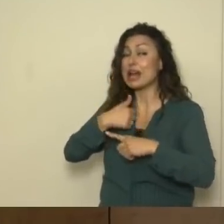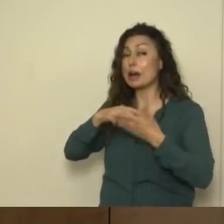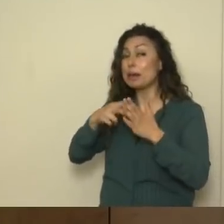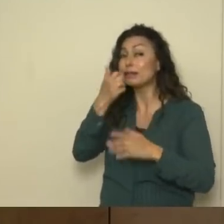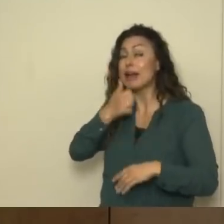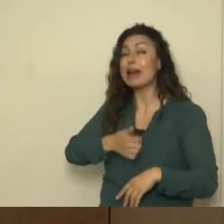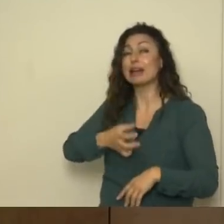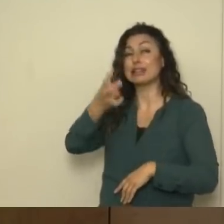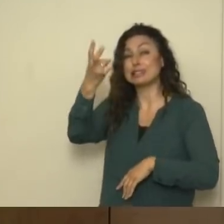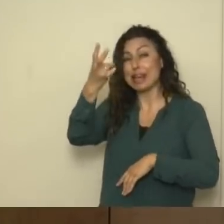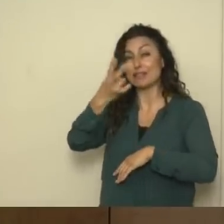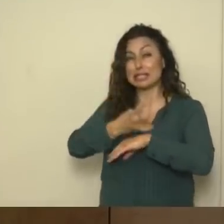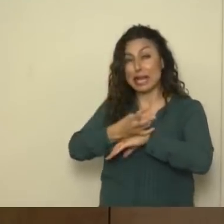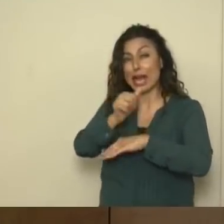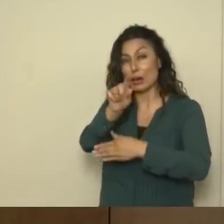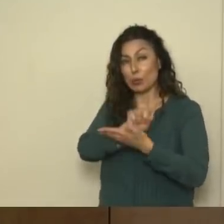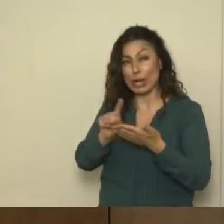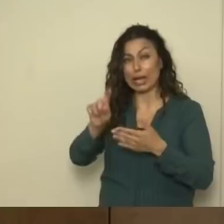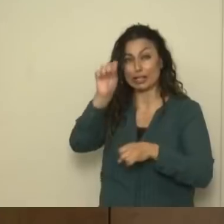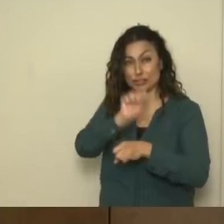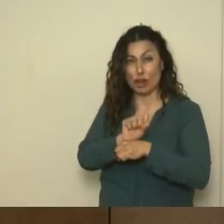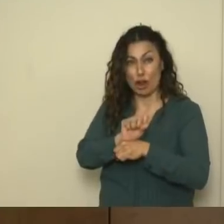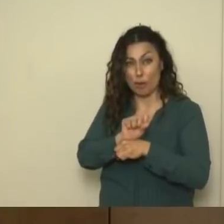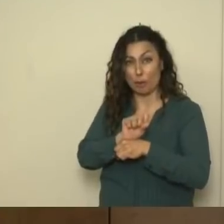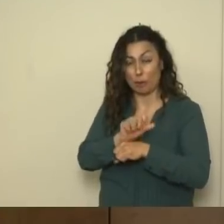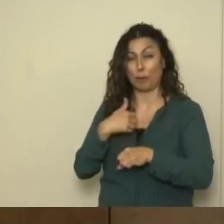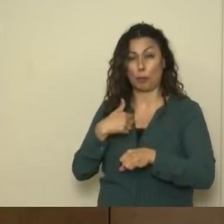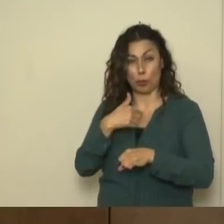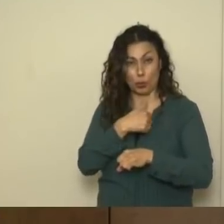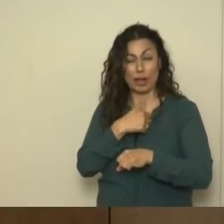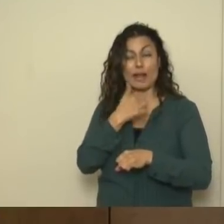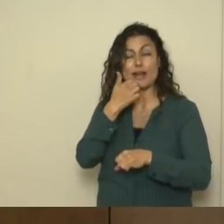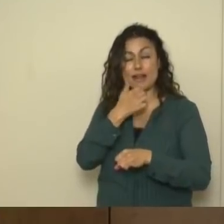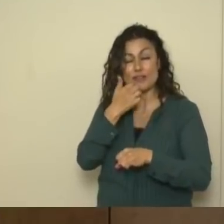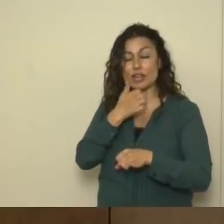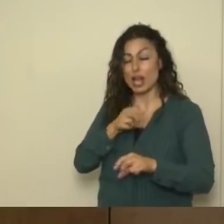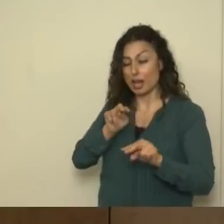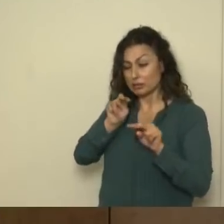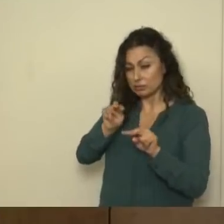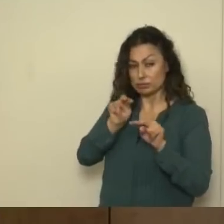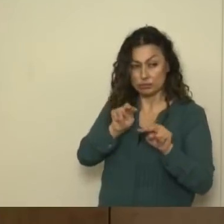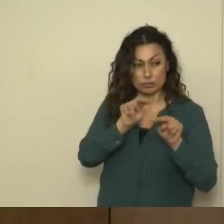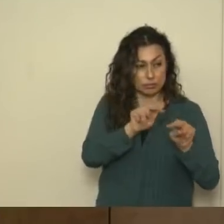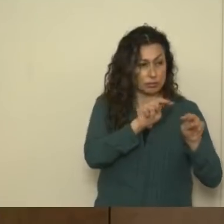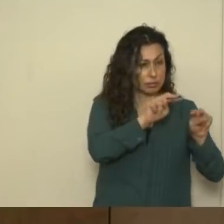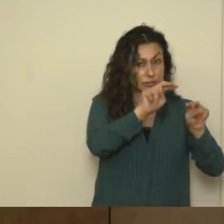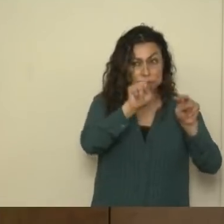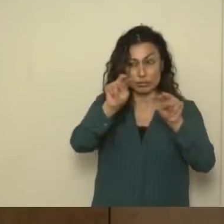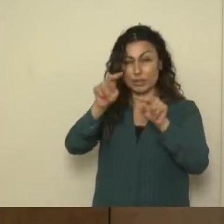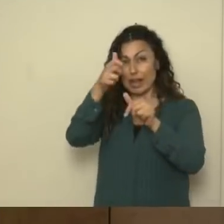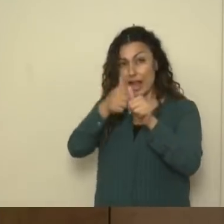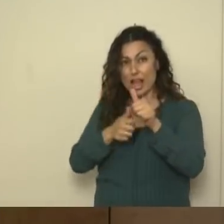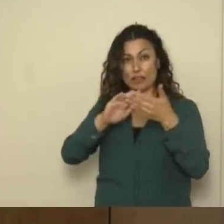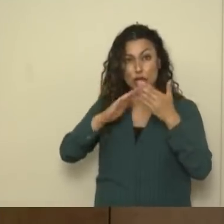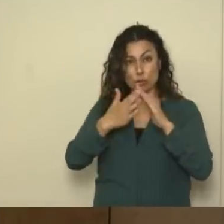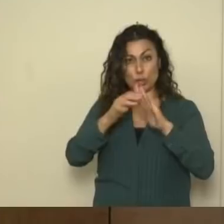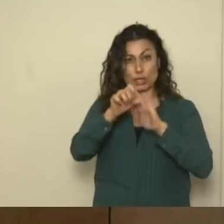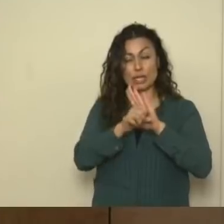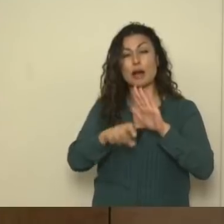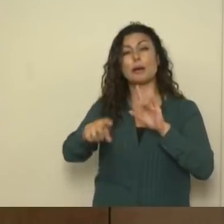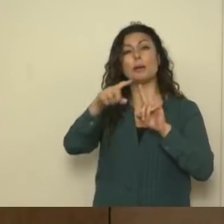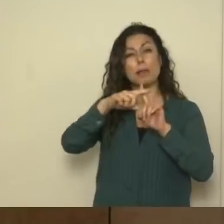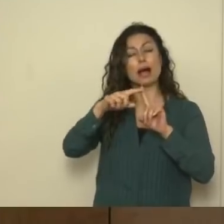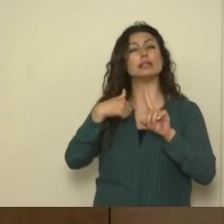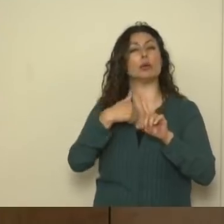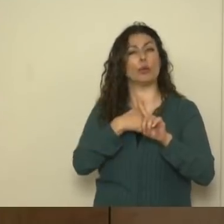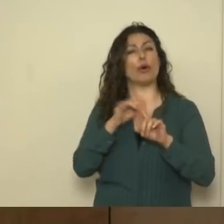it's a 7-day-a-week effort where we are looking at what's happening in every community in the state and spending